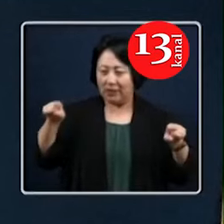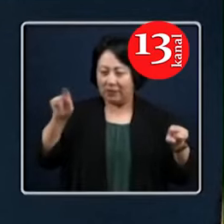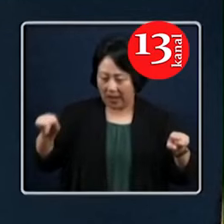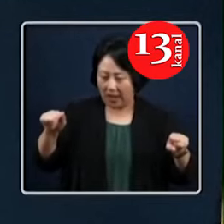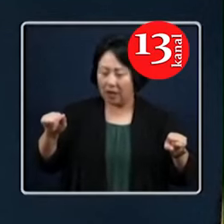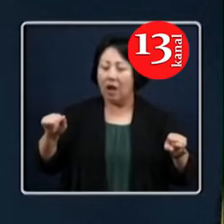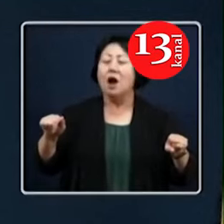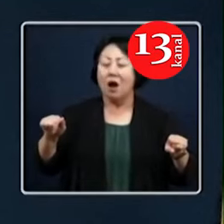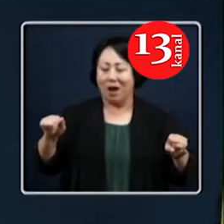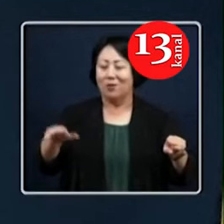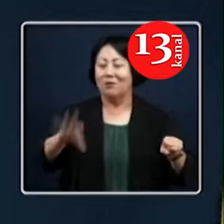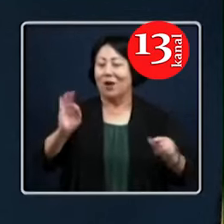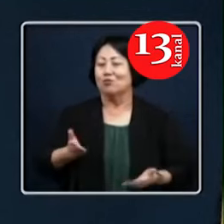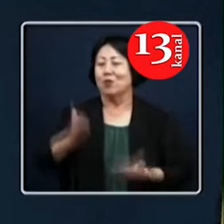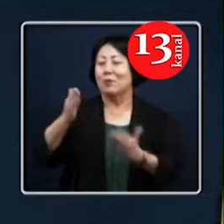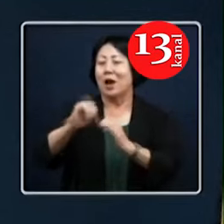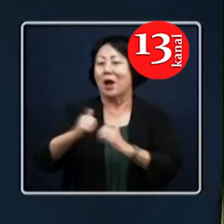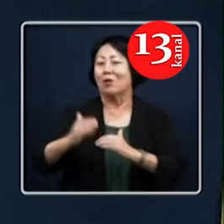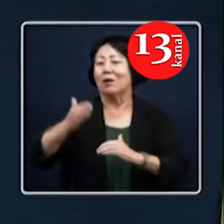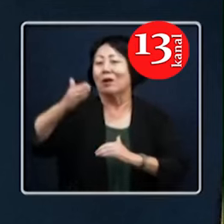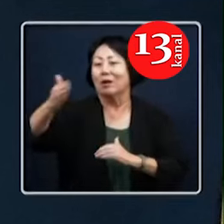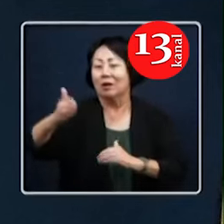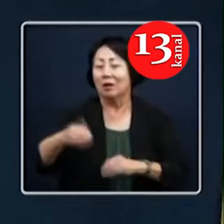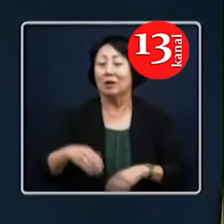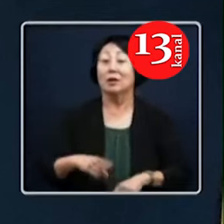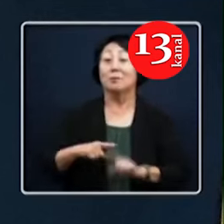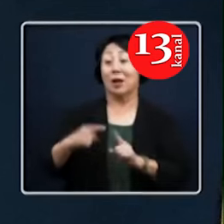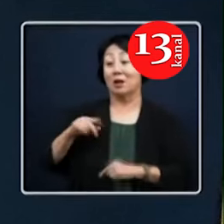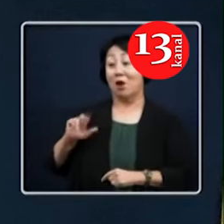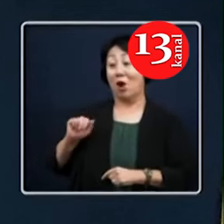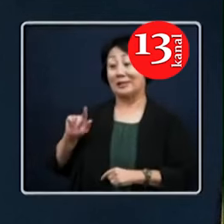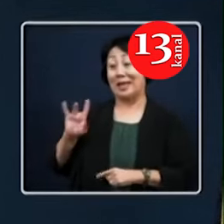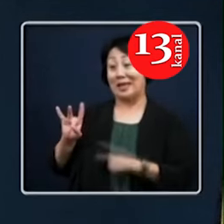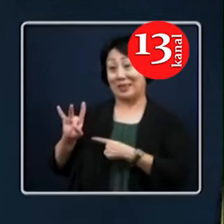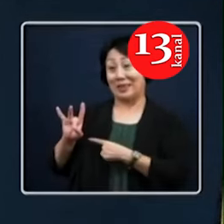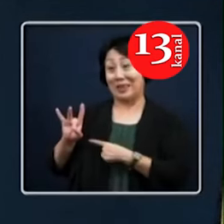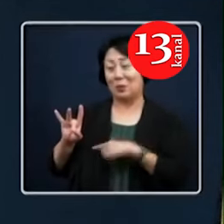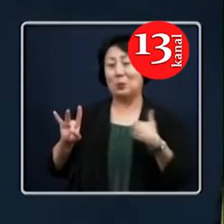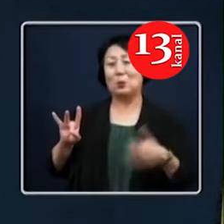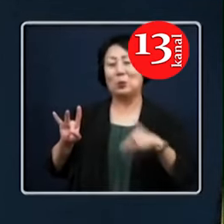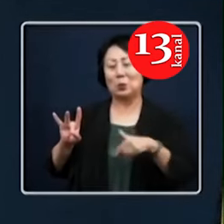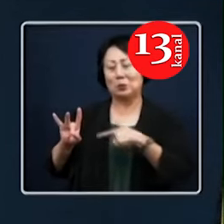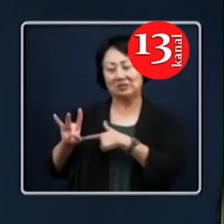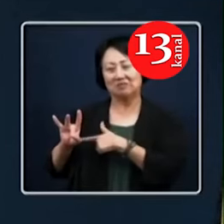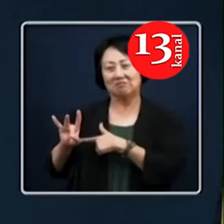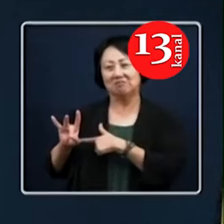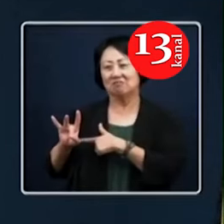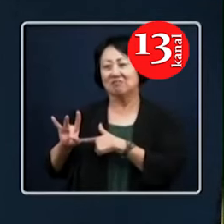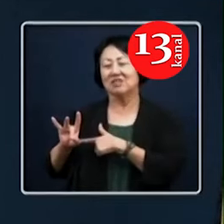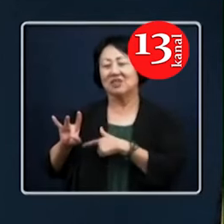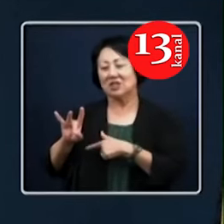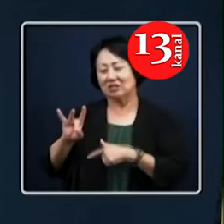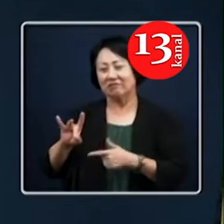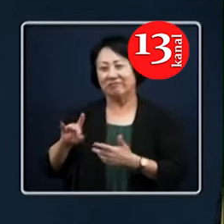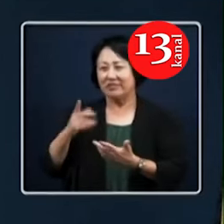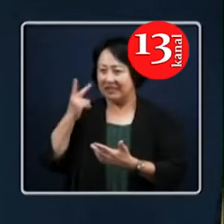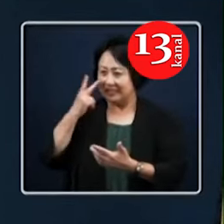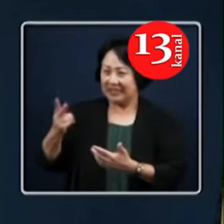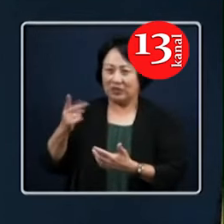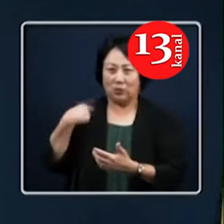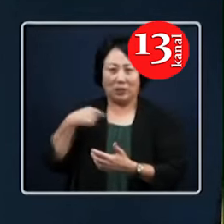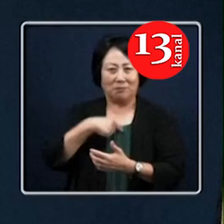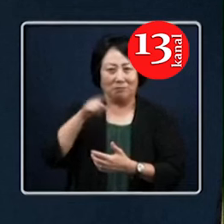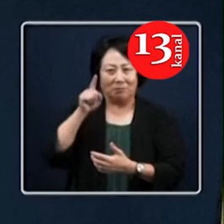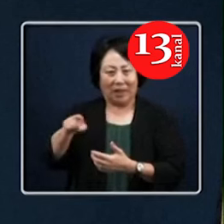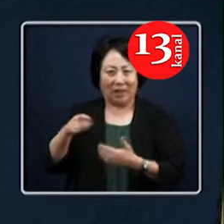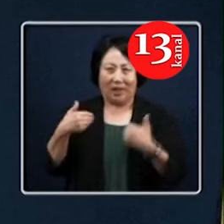But the events of August 8th underscore the importance of addressing the well-documented fire risks that exist in the state of